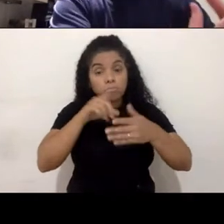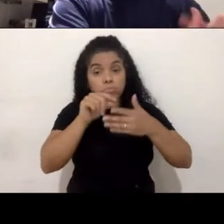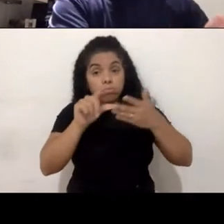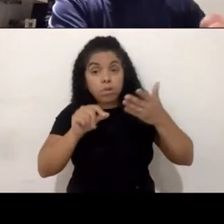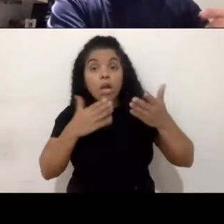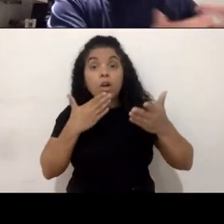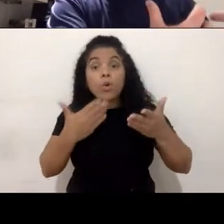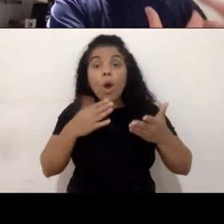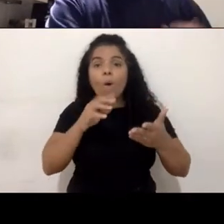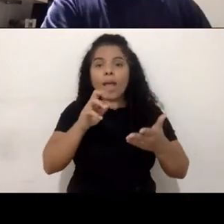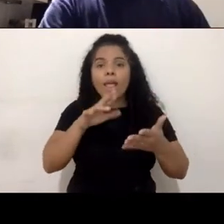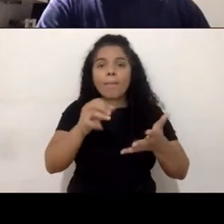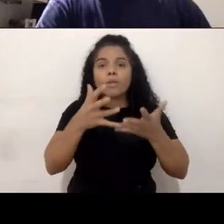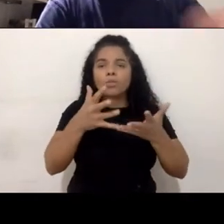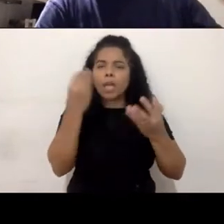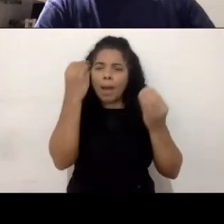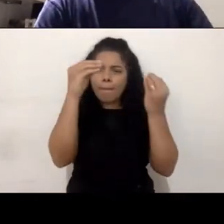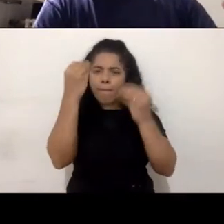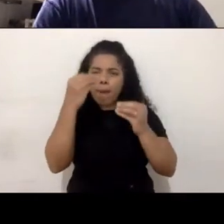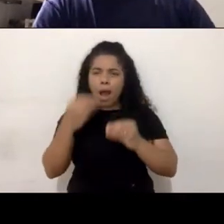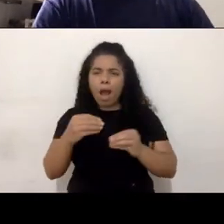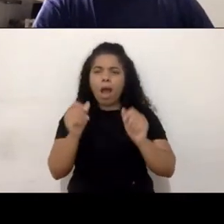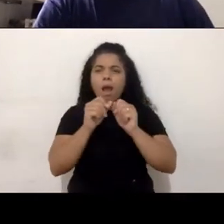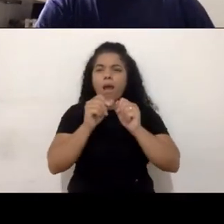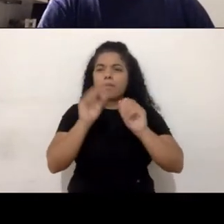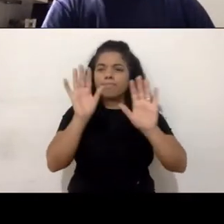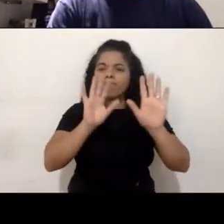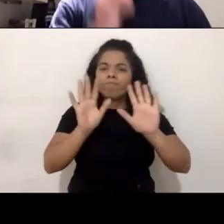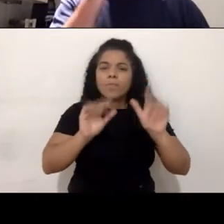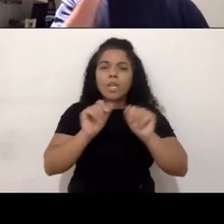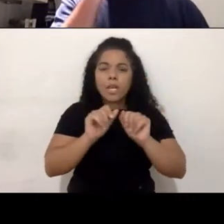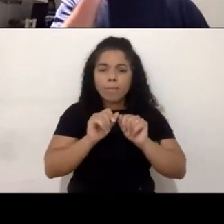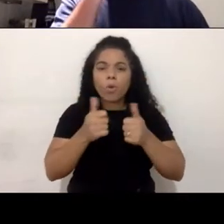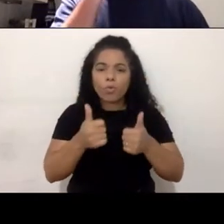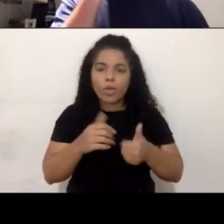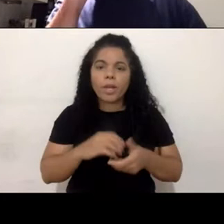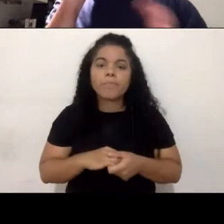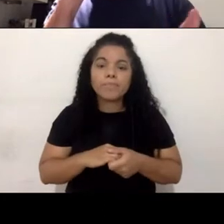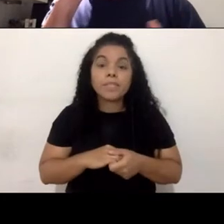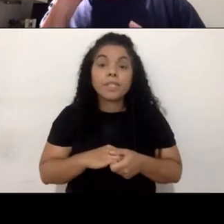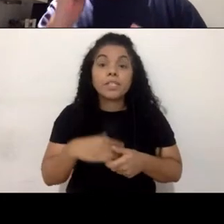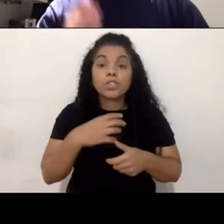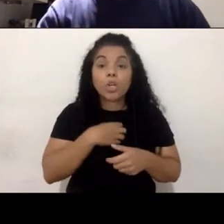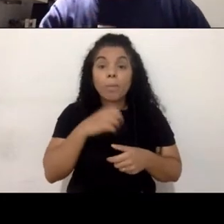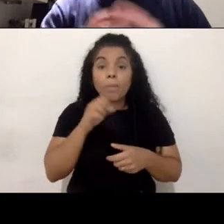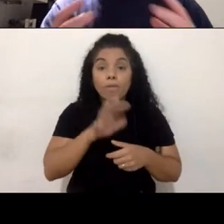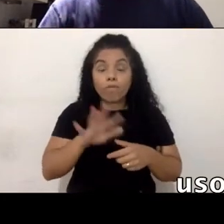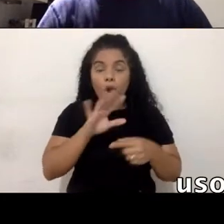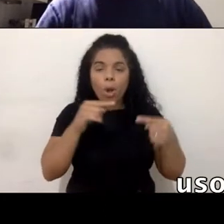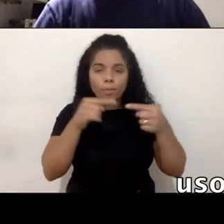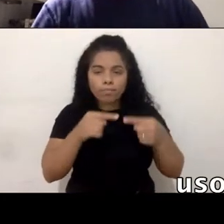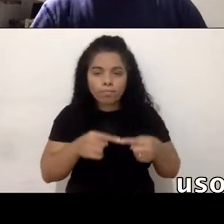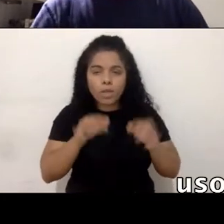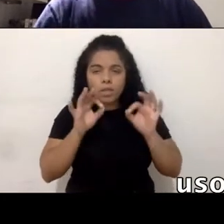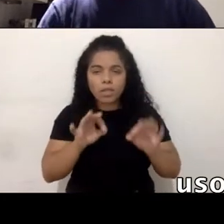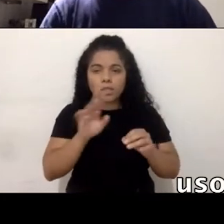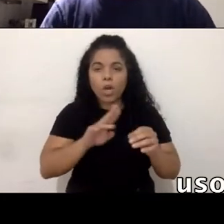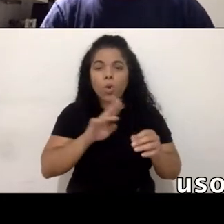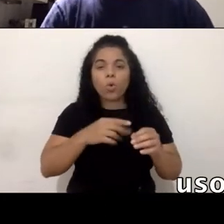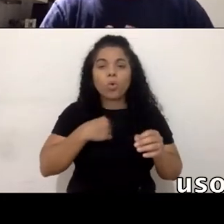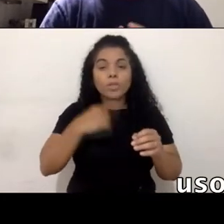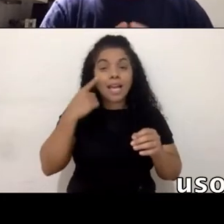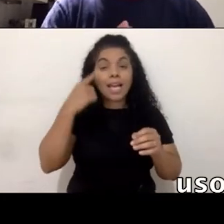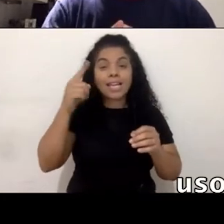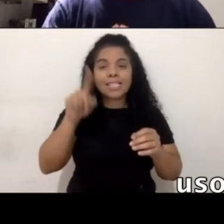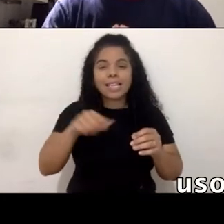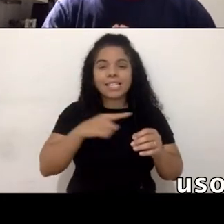a cohesive and useful thing. So that's the idea of a stack, and the idea here is that we want to make this be